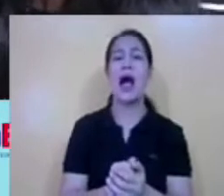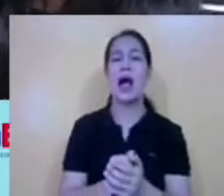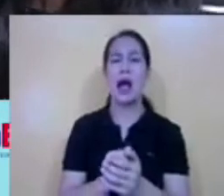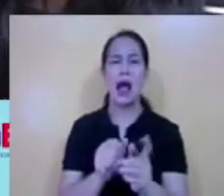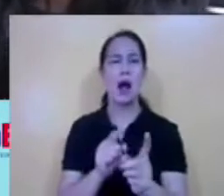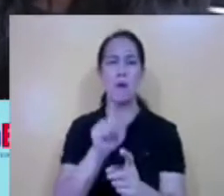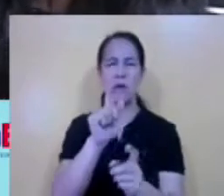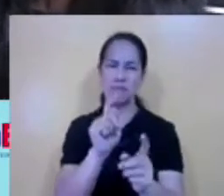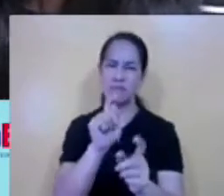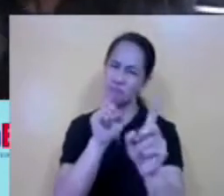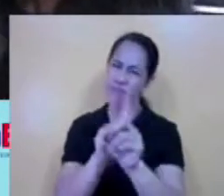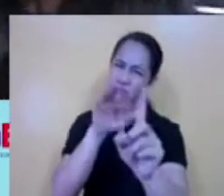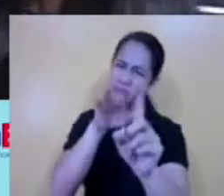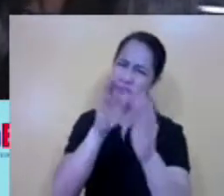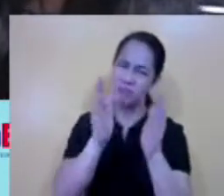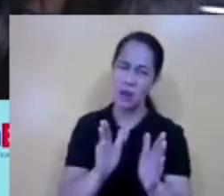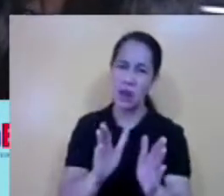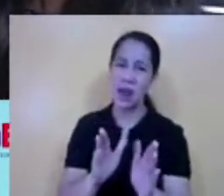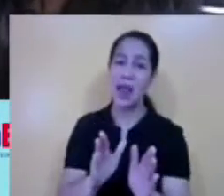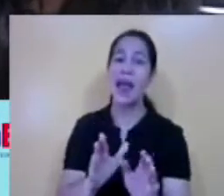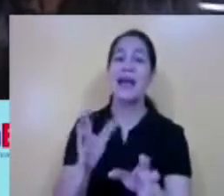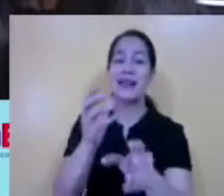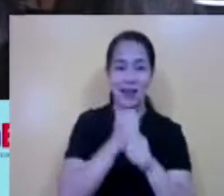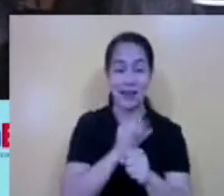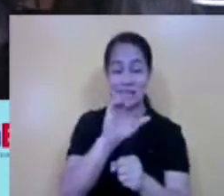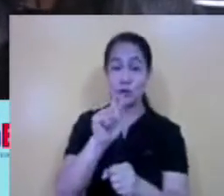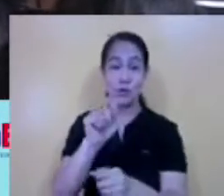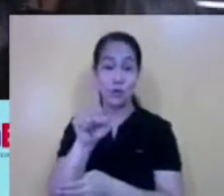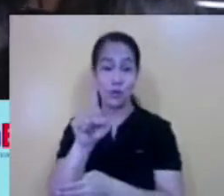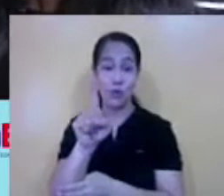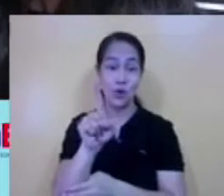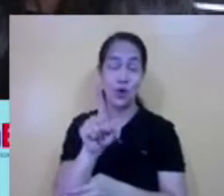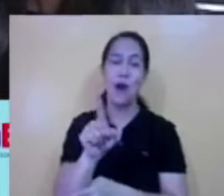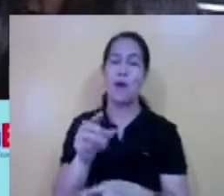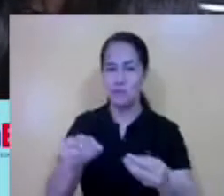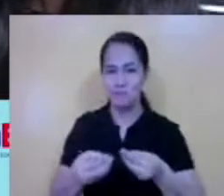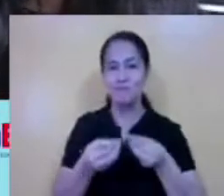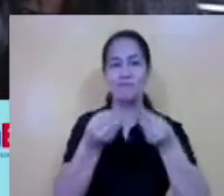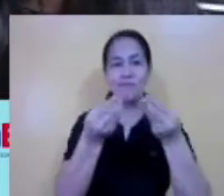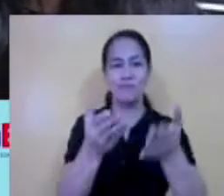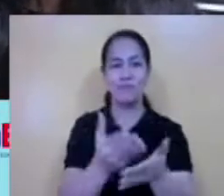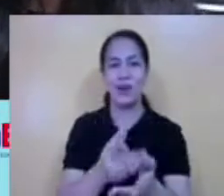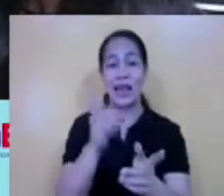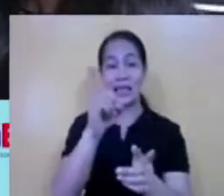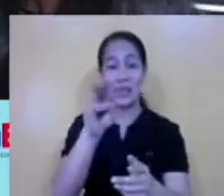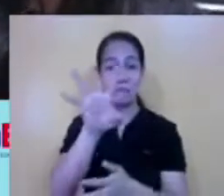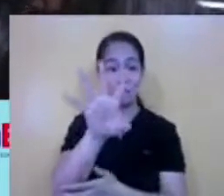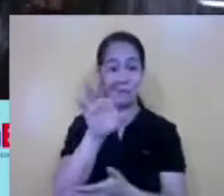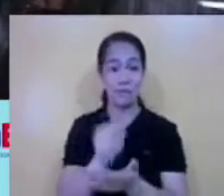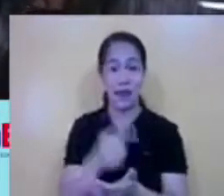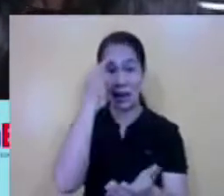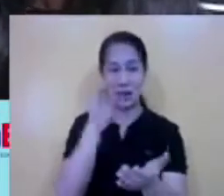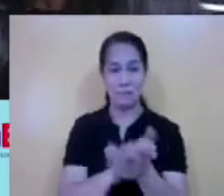already conducted their COT1 prior to the release of DM4. I believe it was released